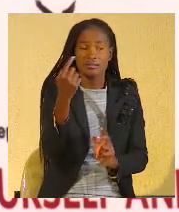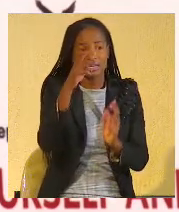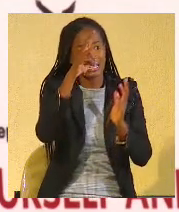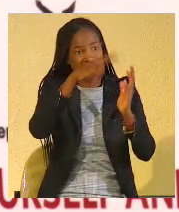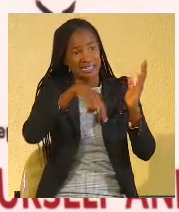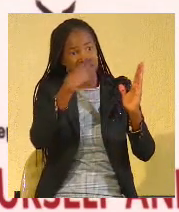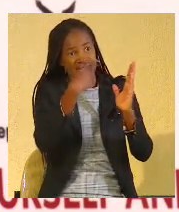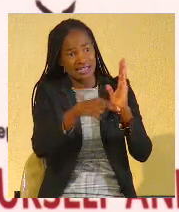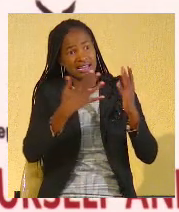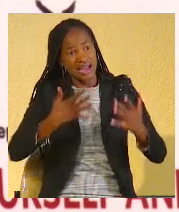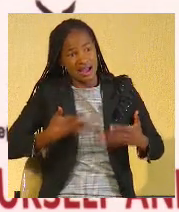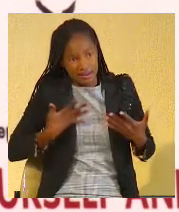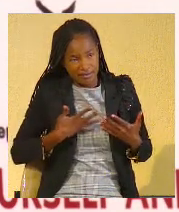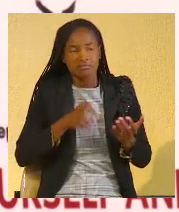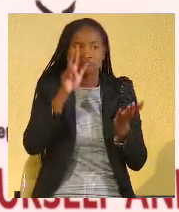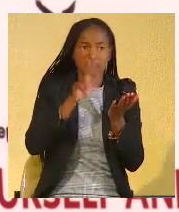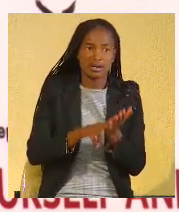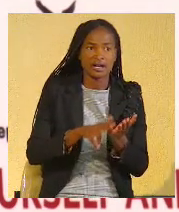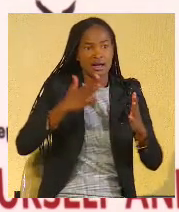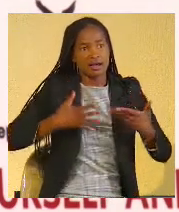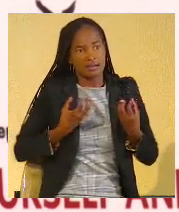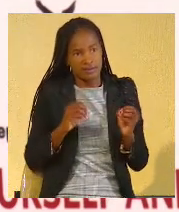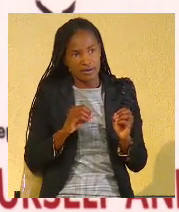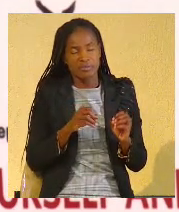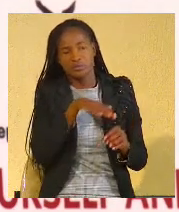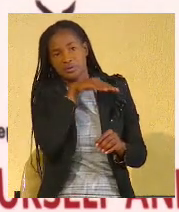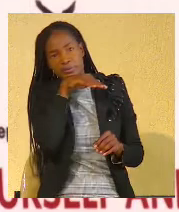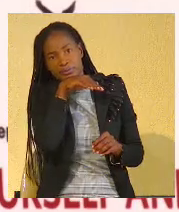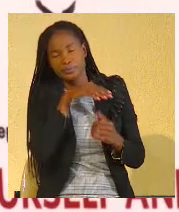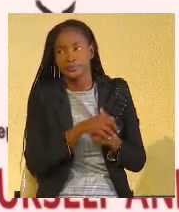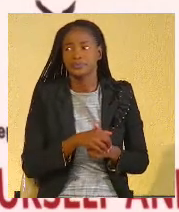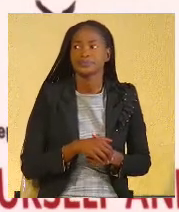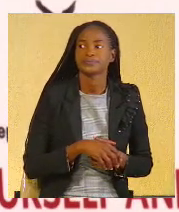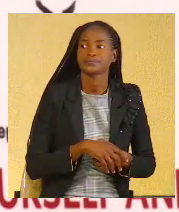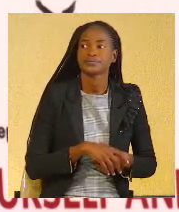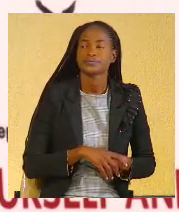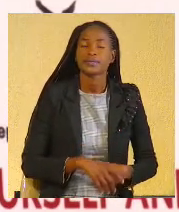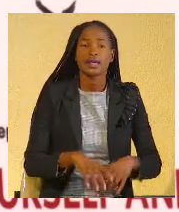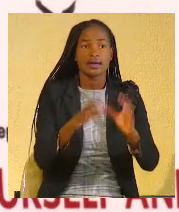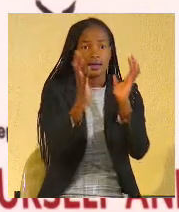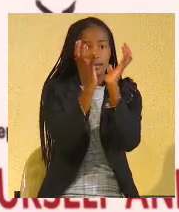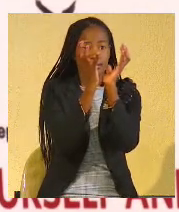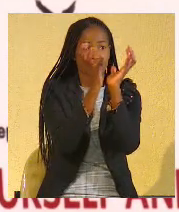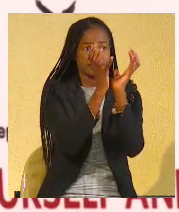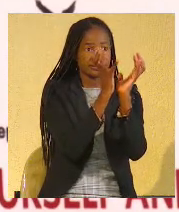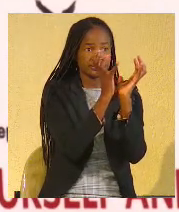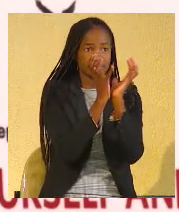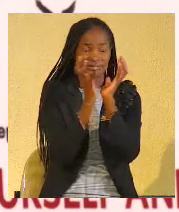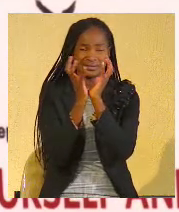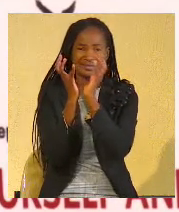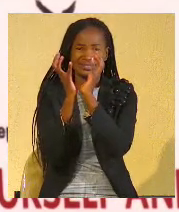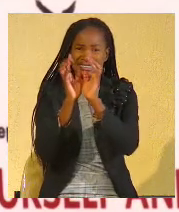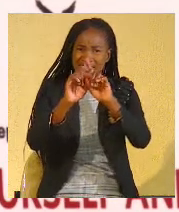The regional governors and regional councils should ensure that the beneficiaries